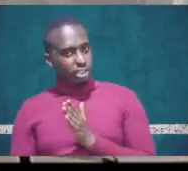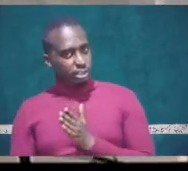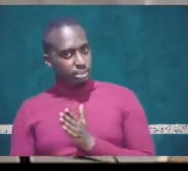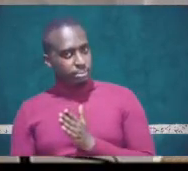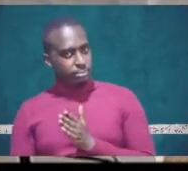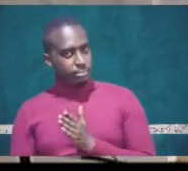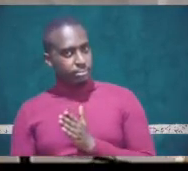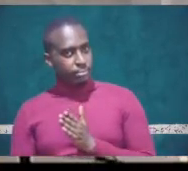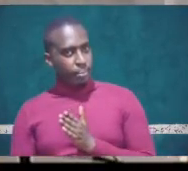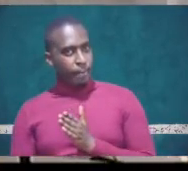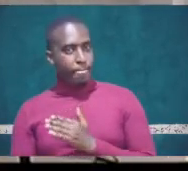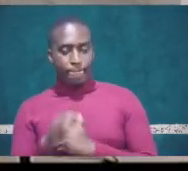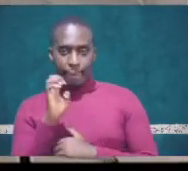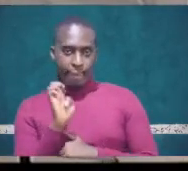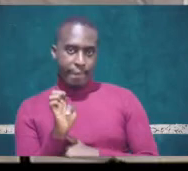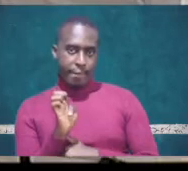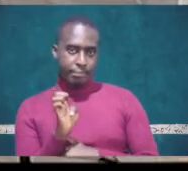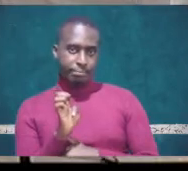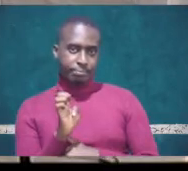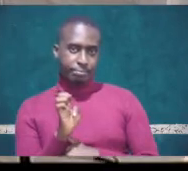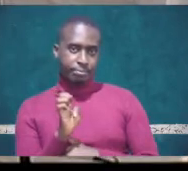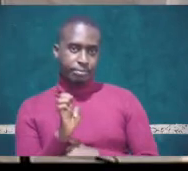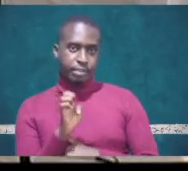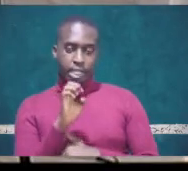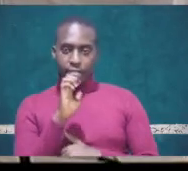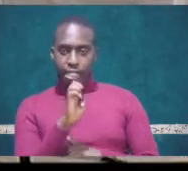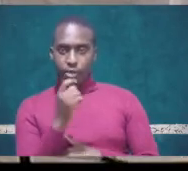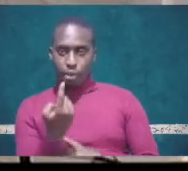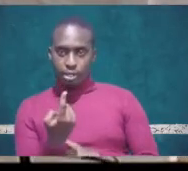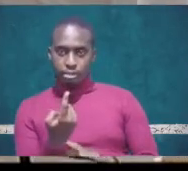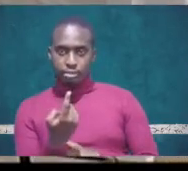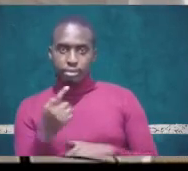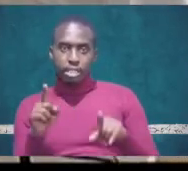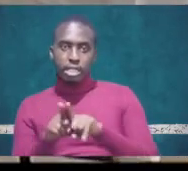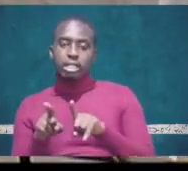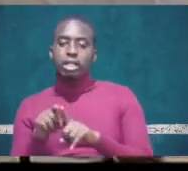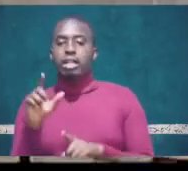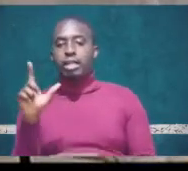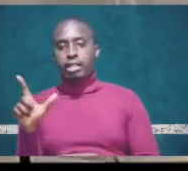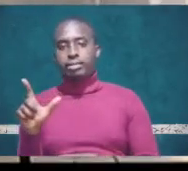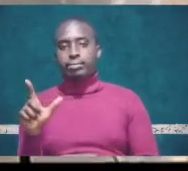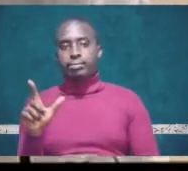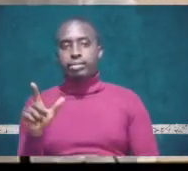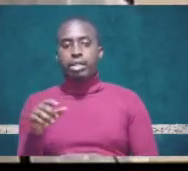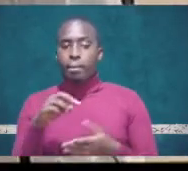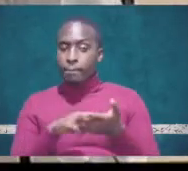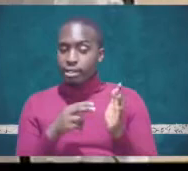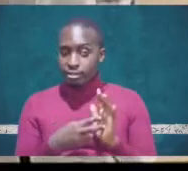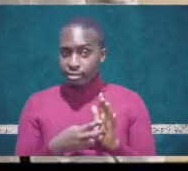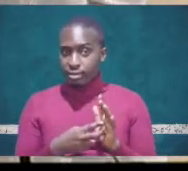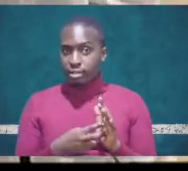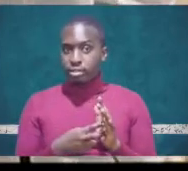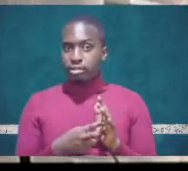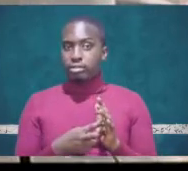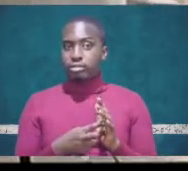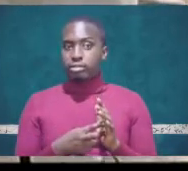that E, so E1 is equal to L. So which means that the